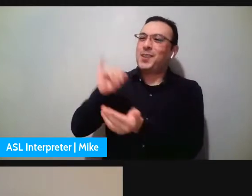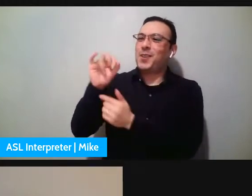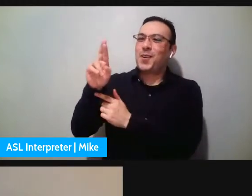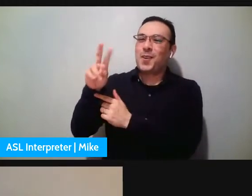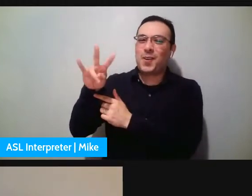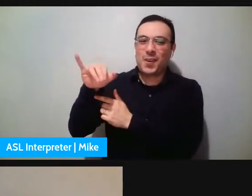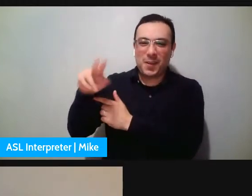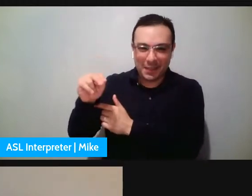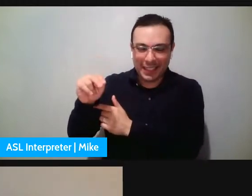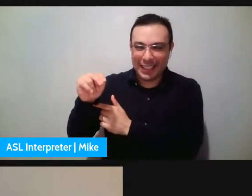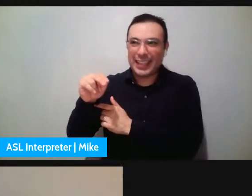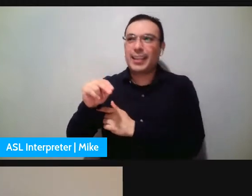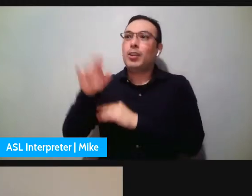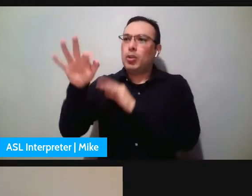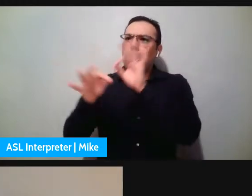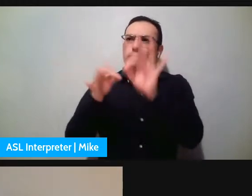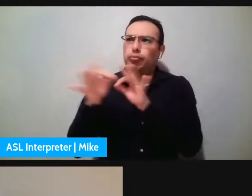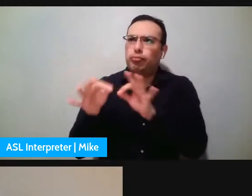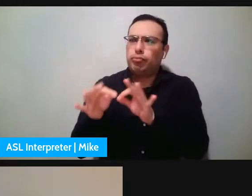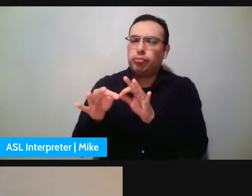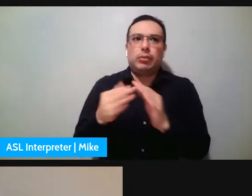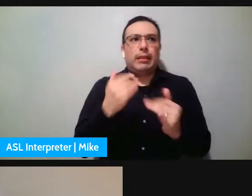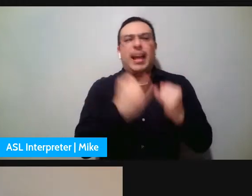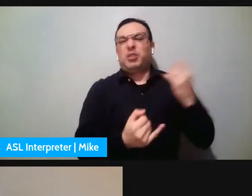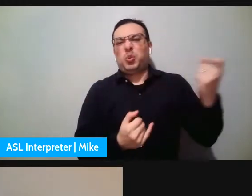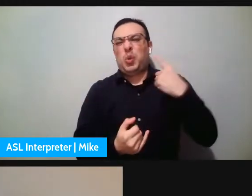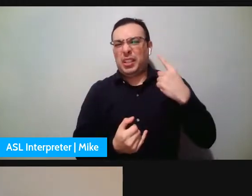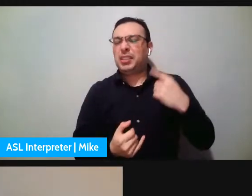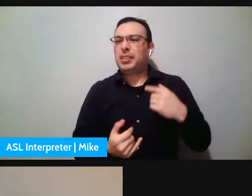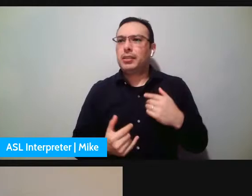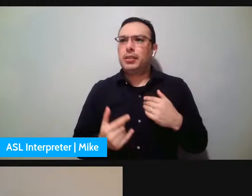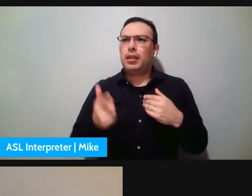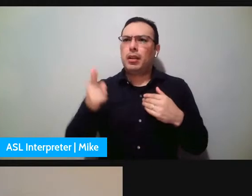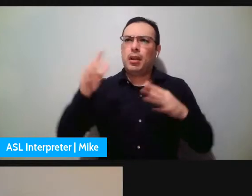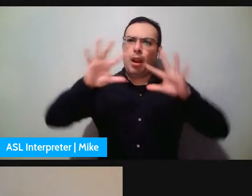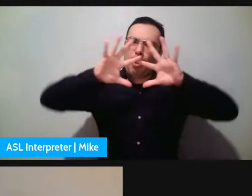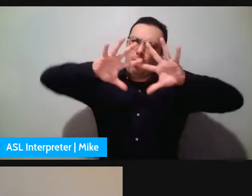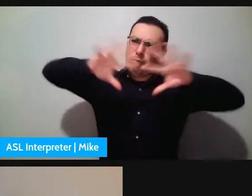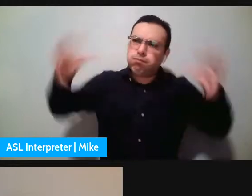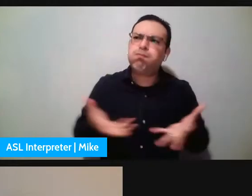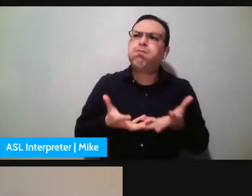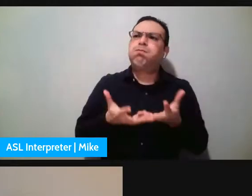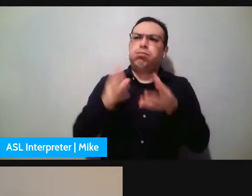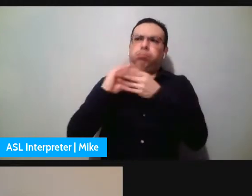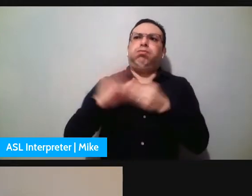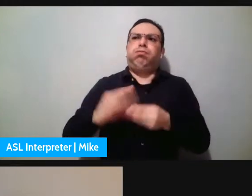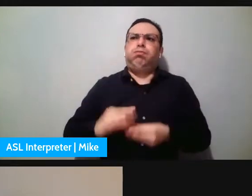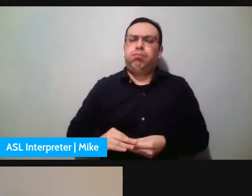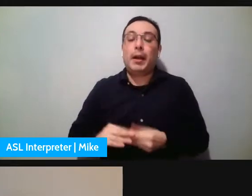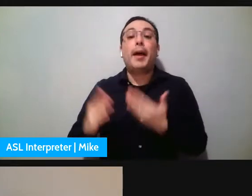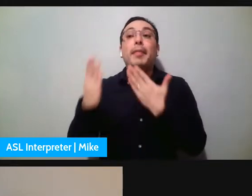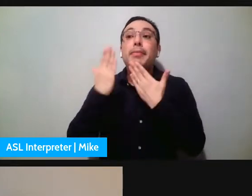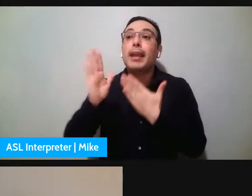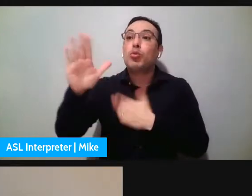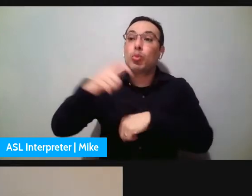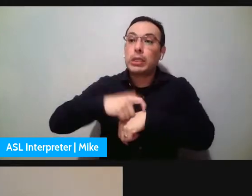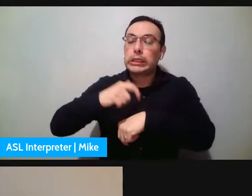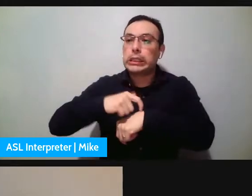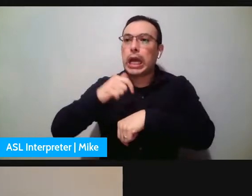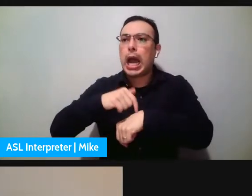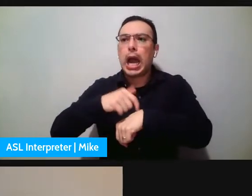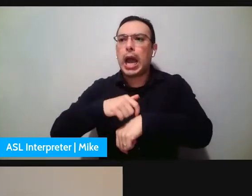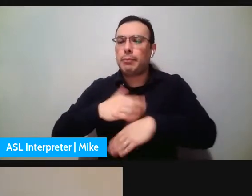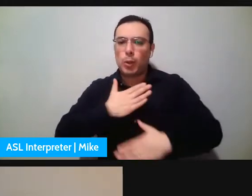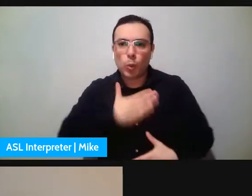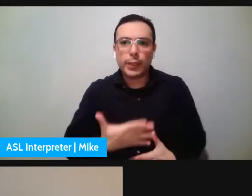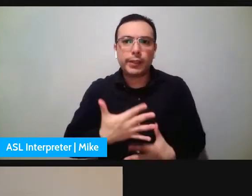was a very robust conversation and it was much needed. So we greatly appreciate you taking out time and presenting